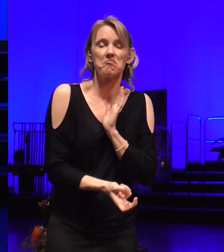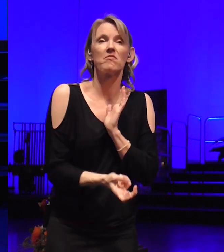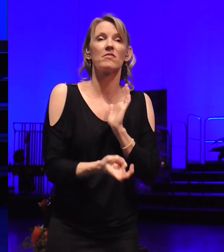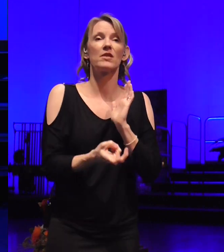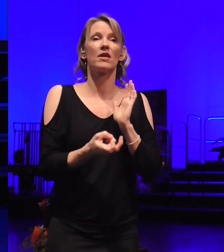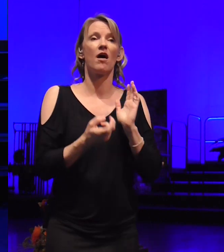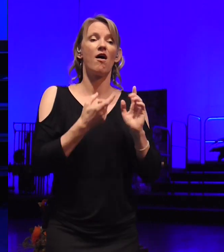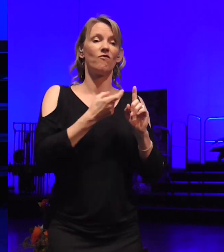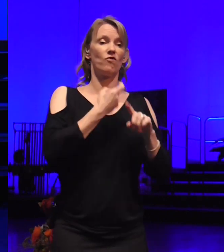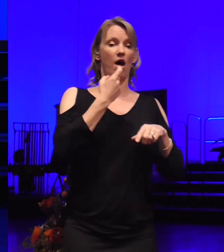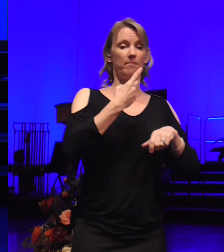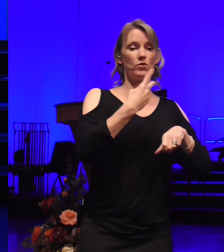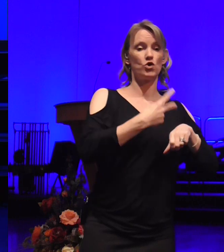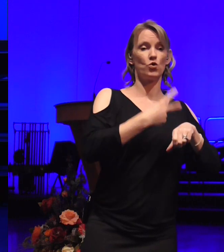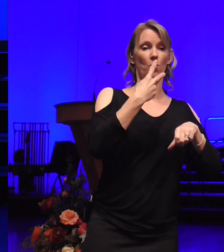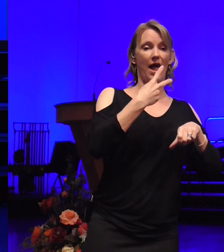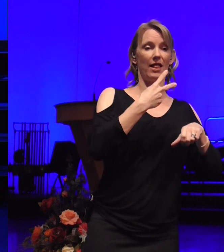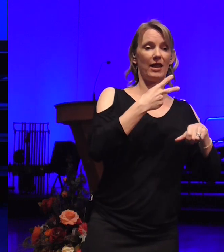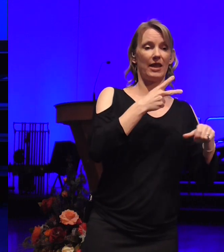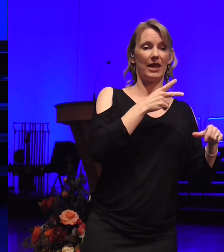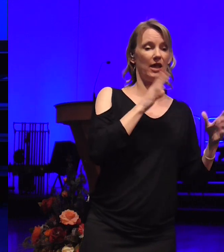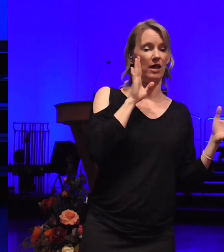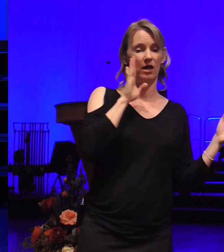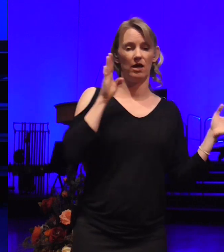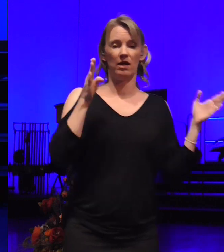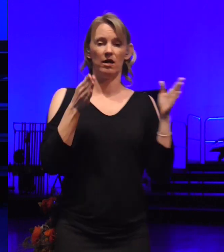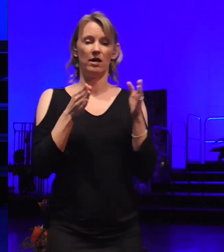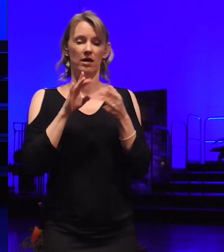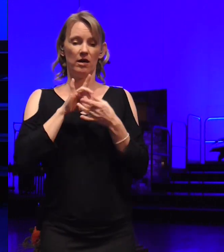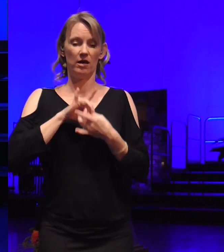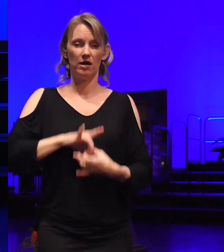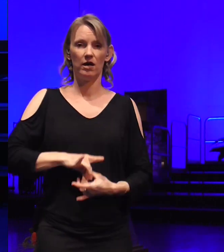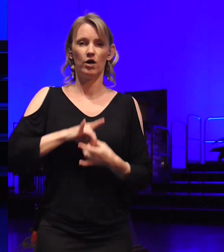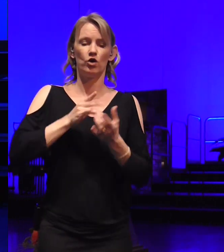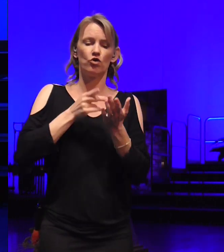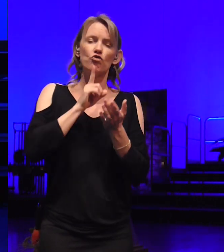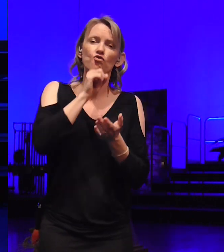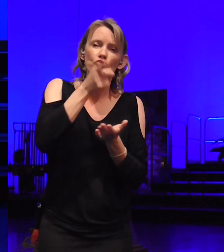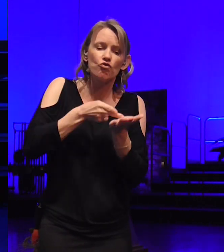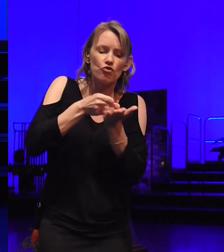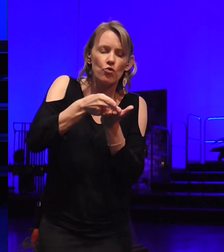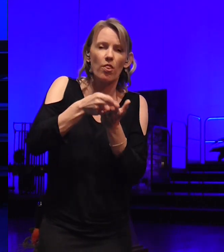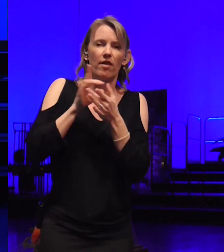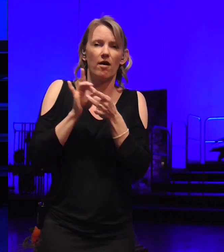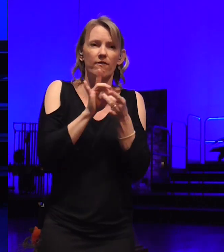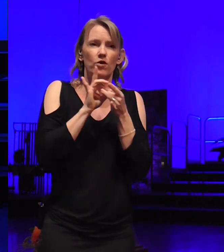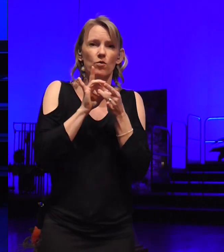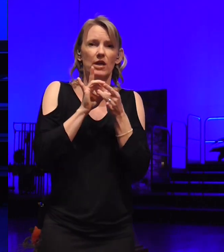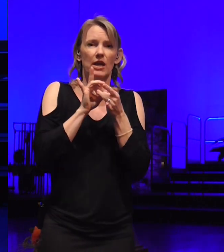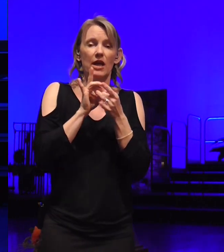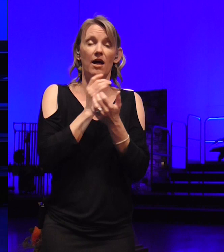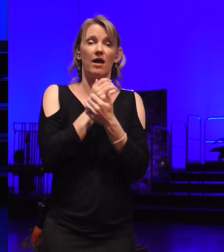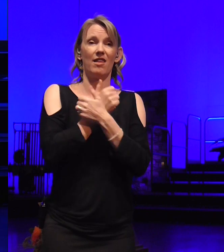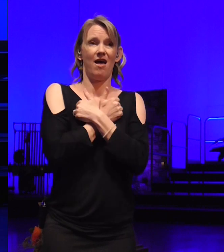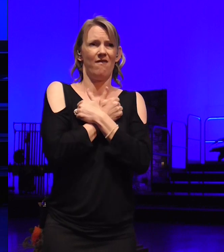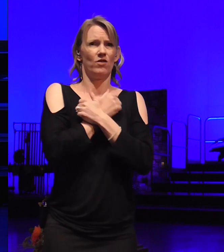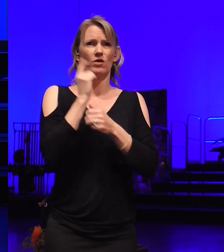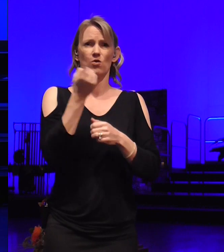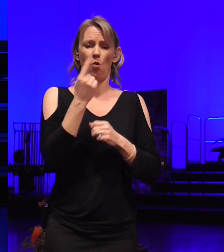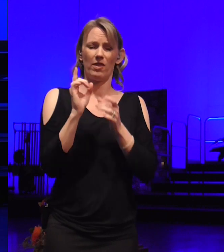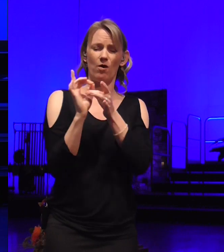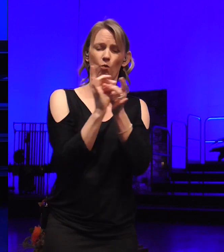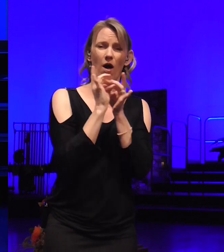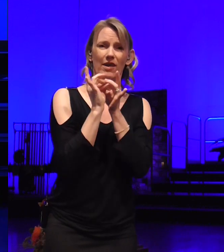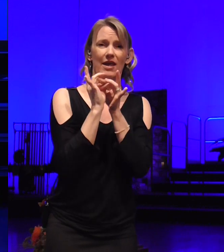threshold from duality into the truth of unity. In love's essence, there is only oneness.